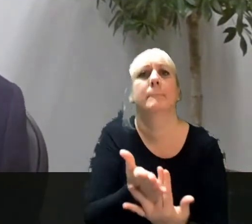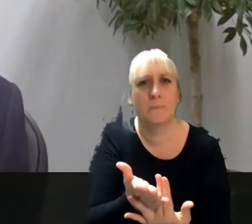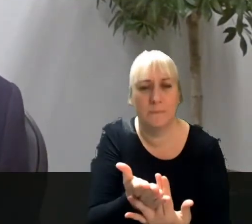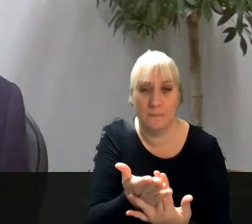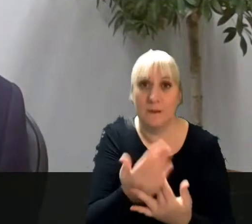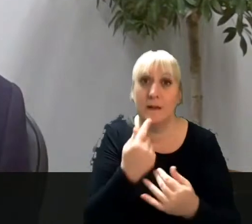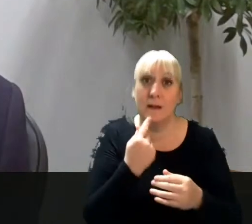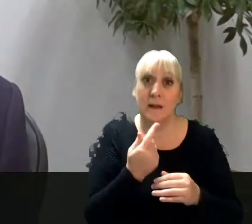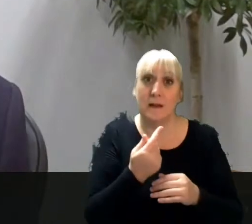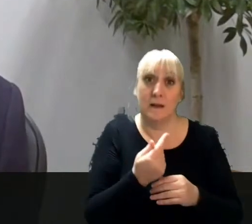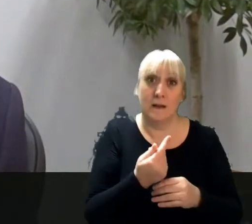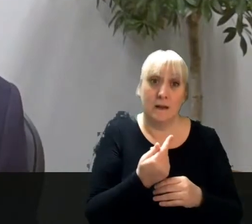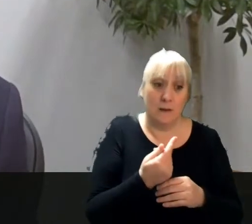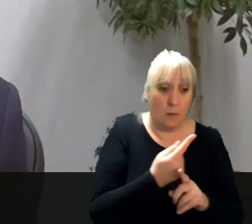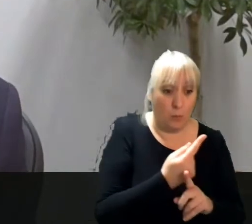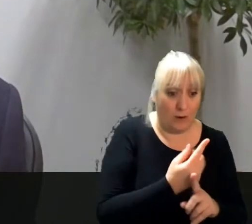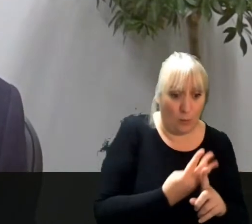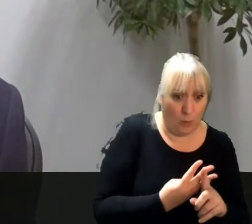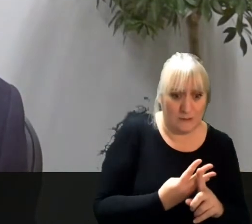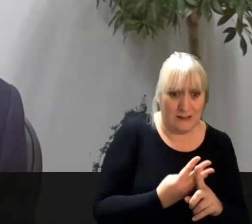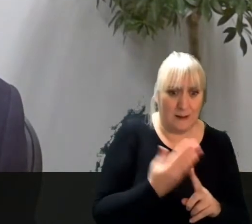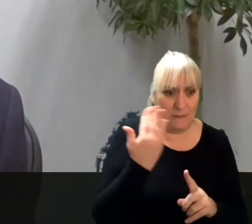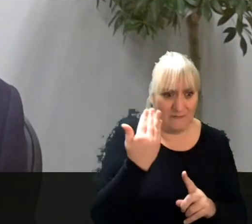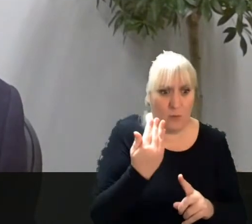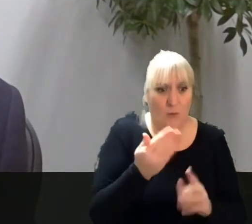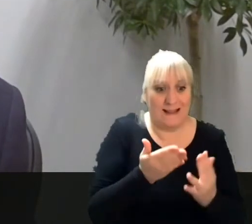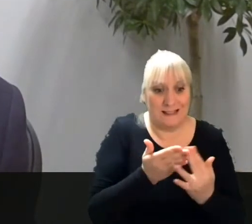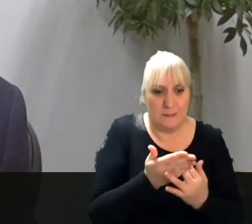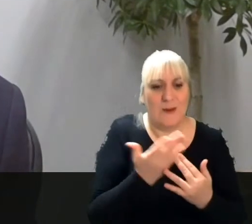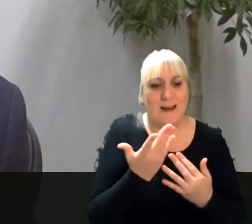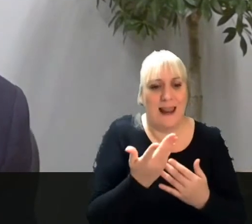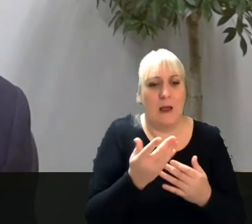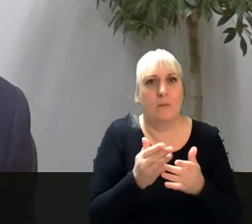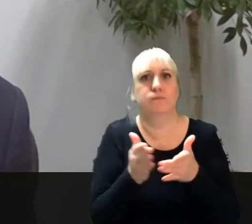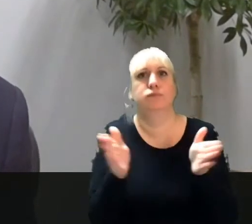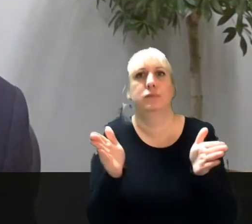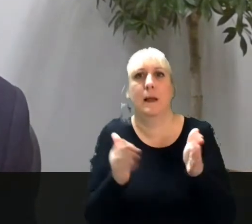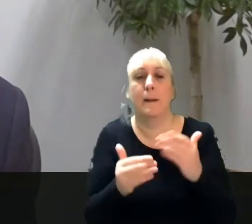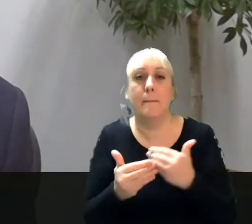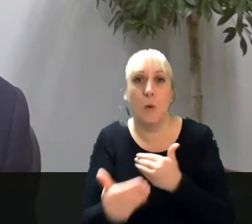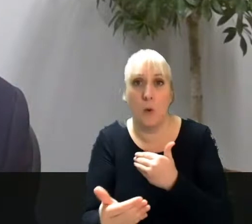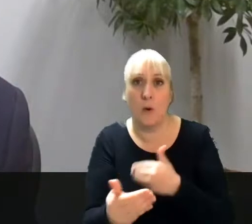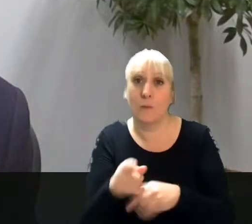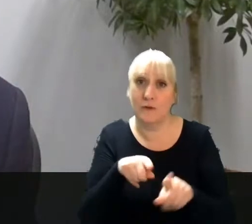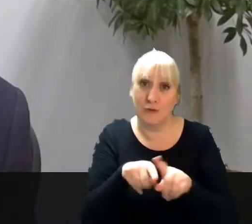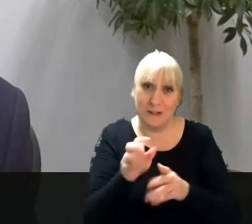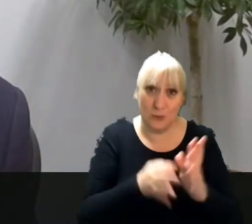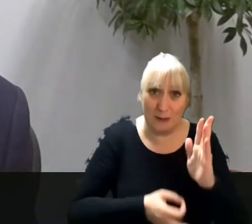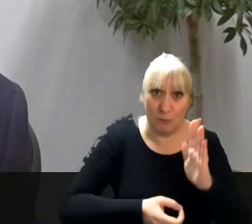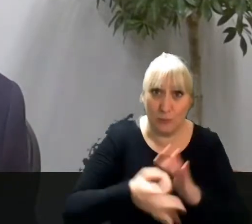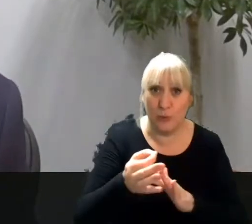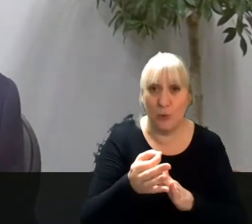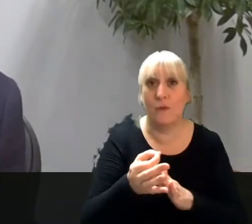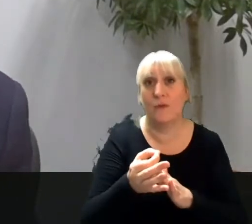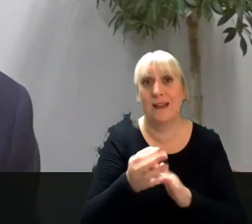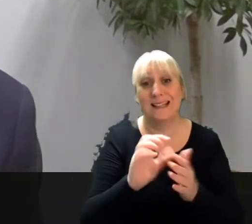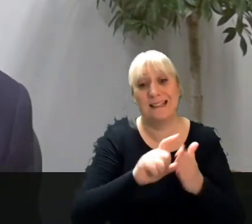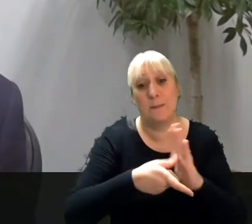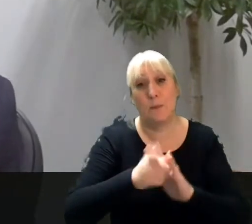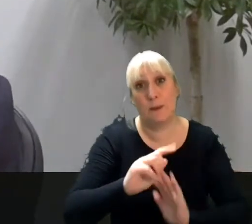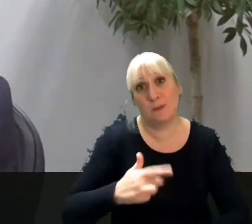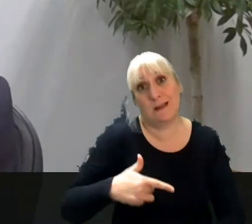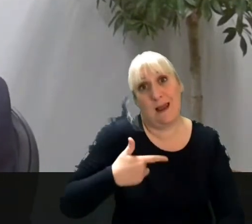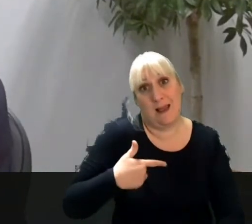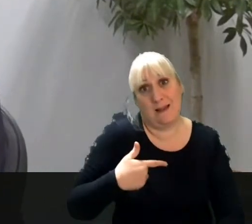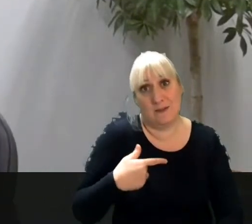to improving the quality of life for disabled Londoners, and that includes in the recovery as well. It's really, really important. In relation to the second question